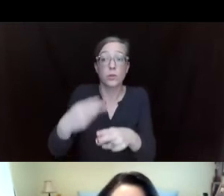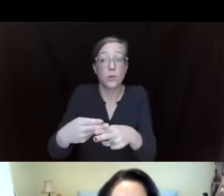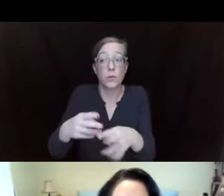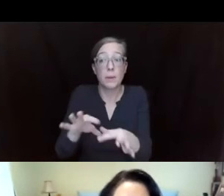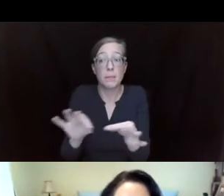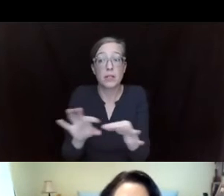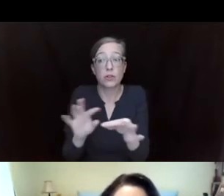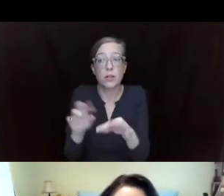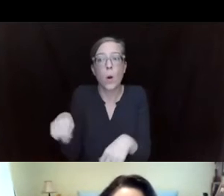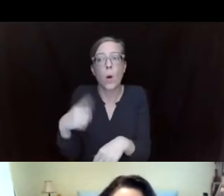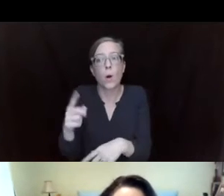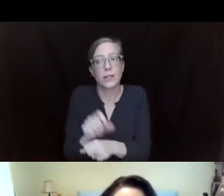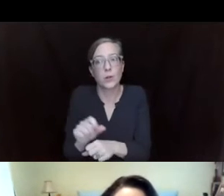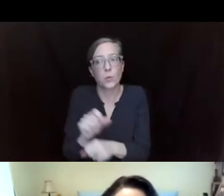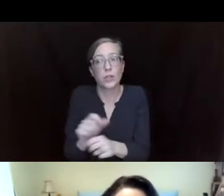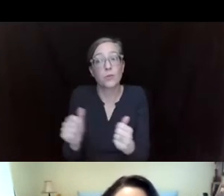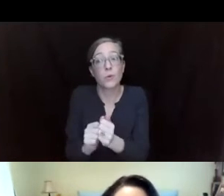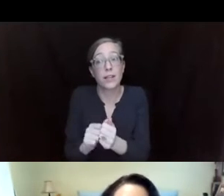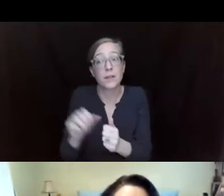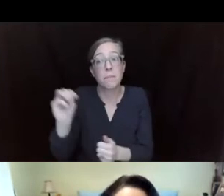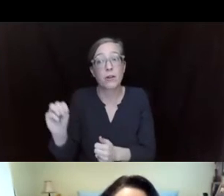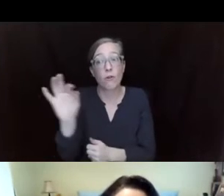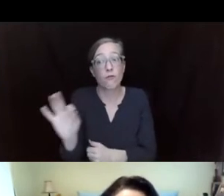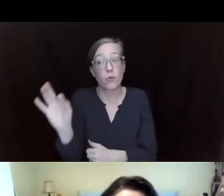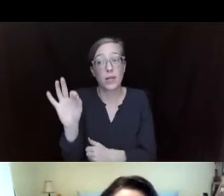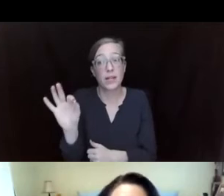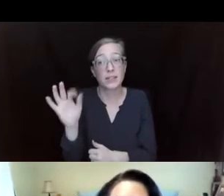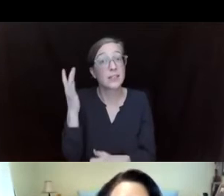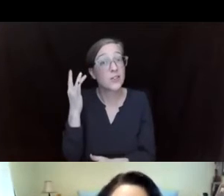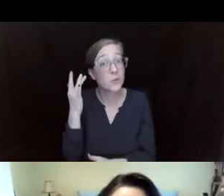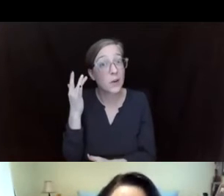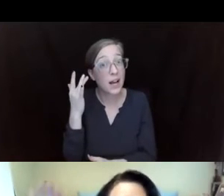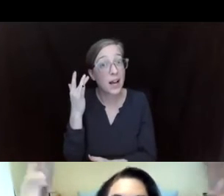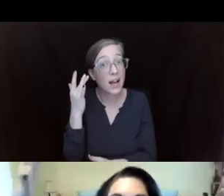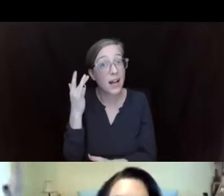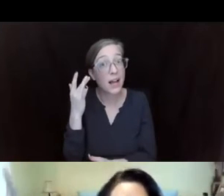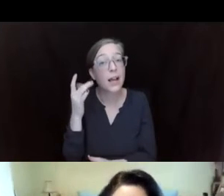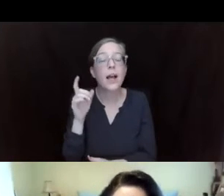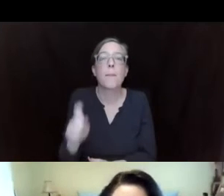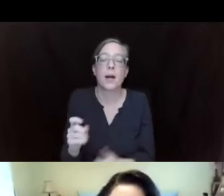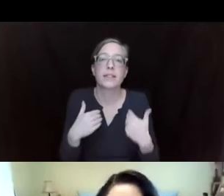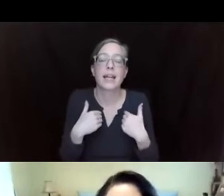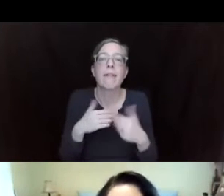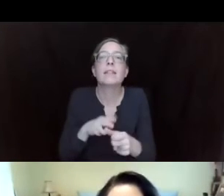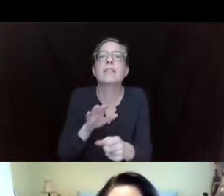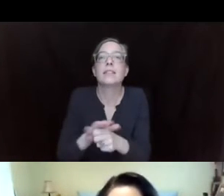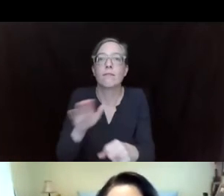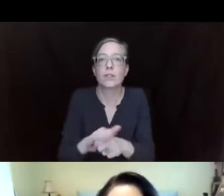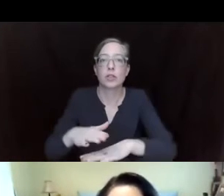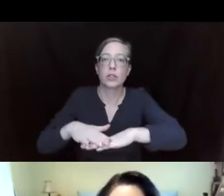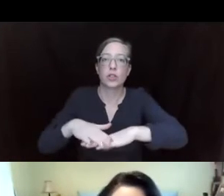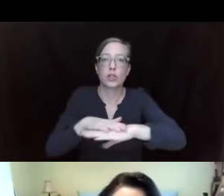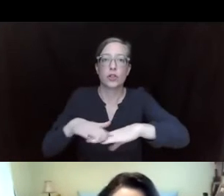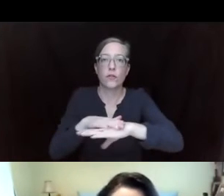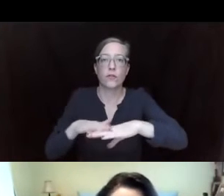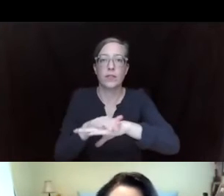microfluidics, is unique to microfluidics. Why? Because you need to have sufficient surface area to move the volume of